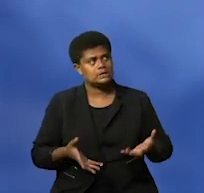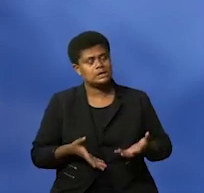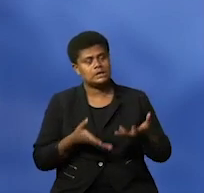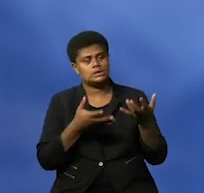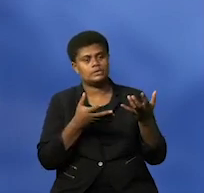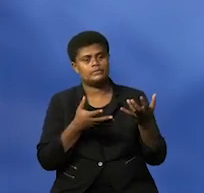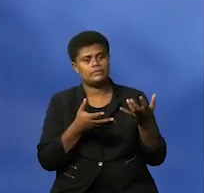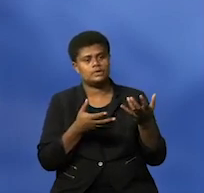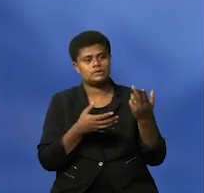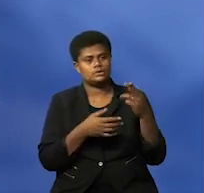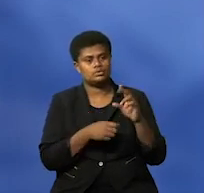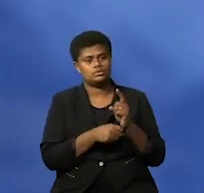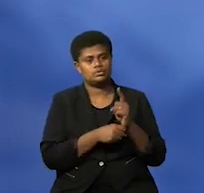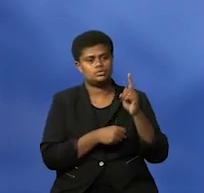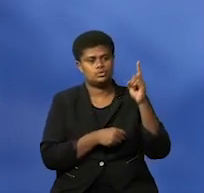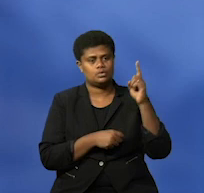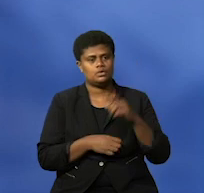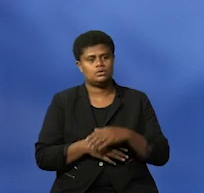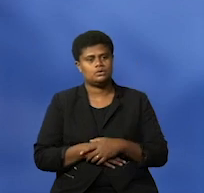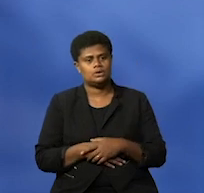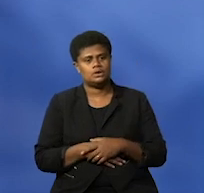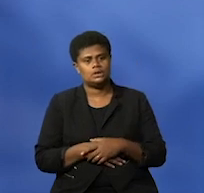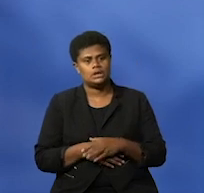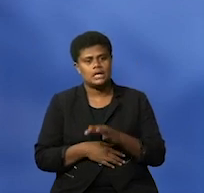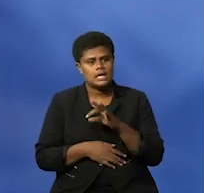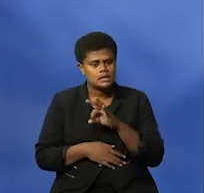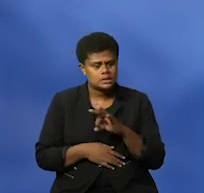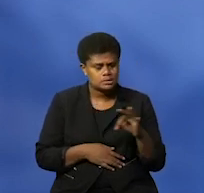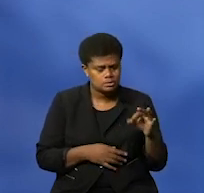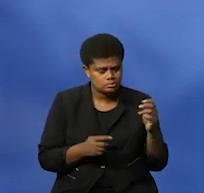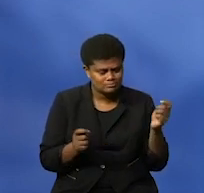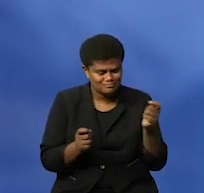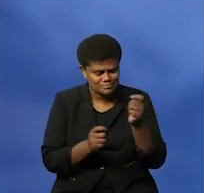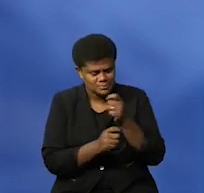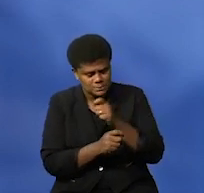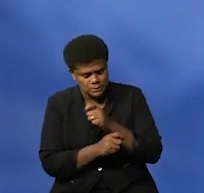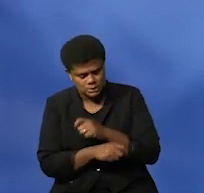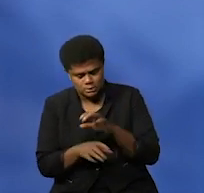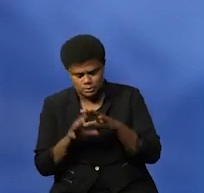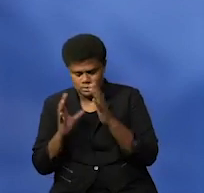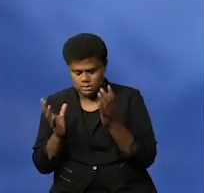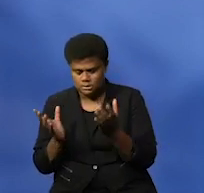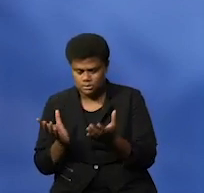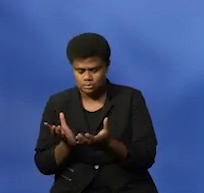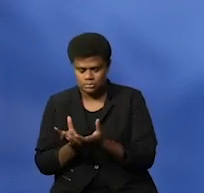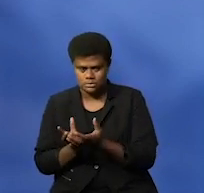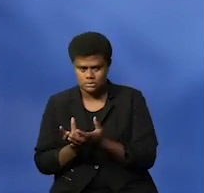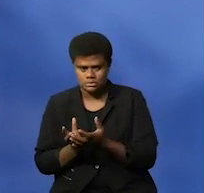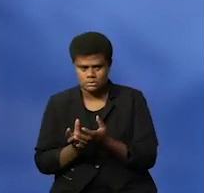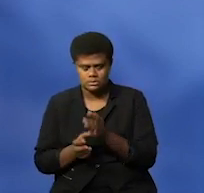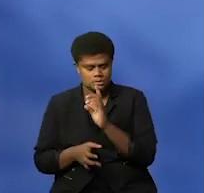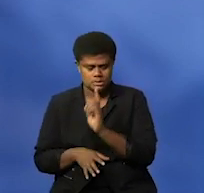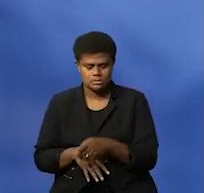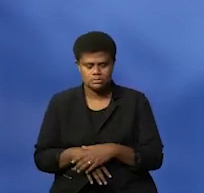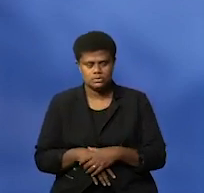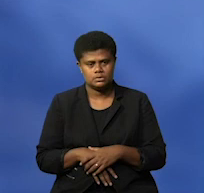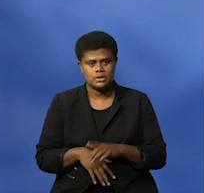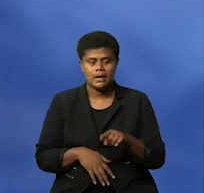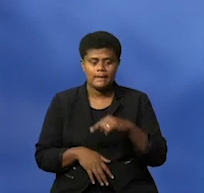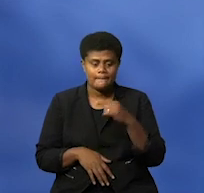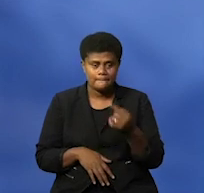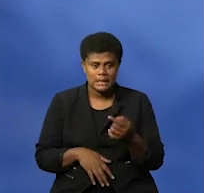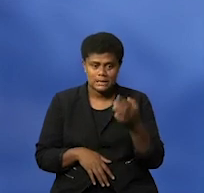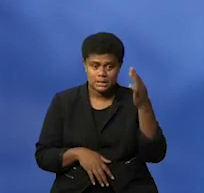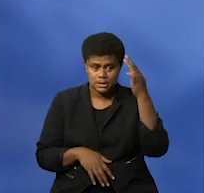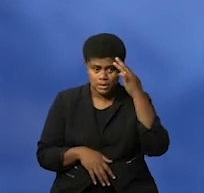is your reasonable service. And do not be conformed to this world, but be transformed by